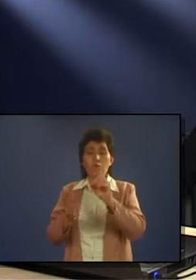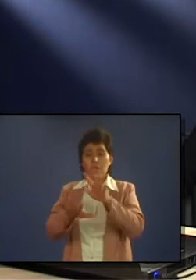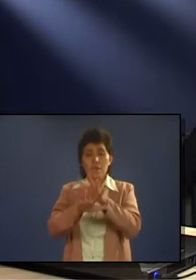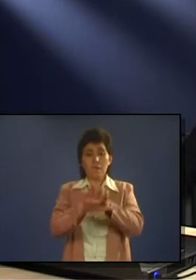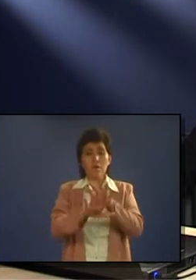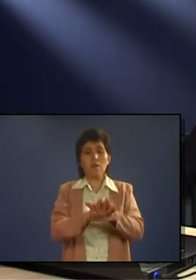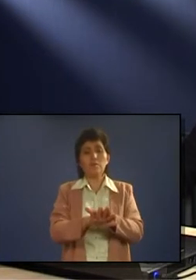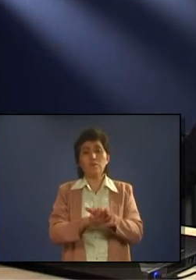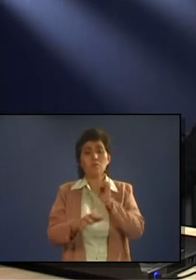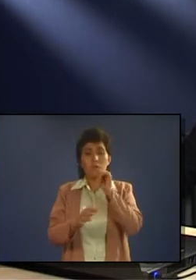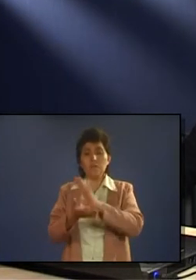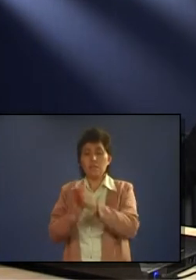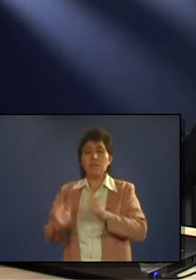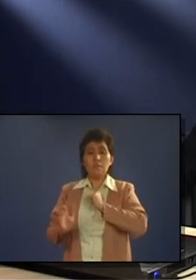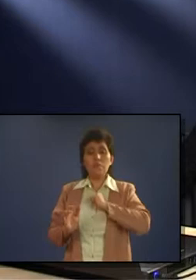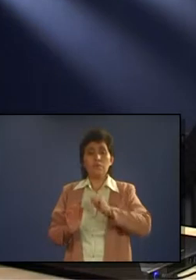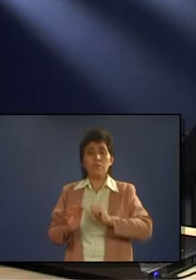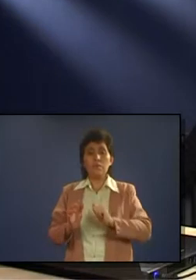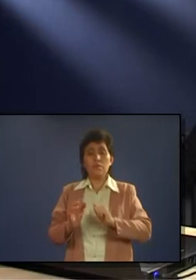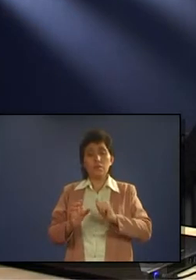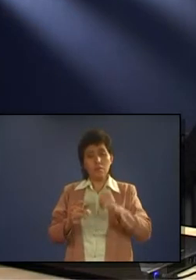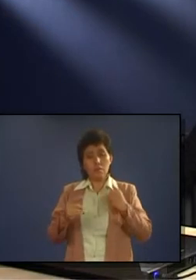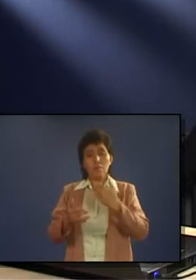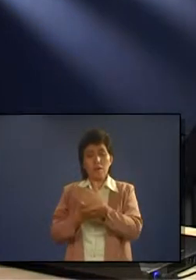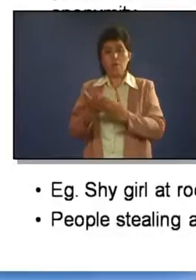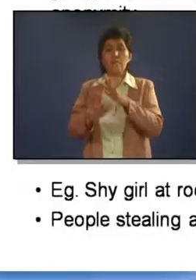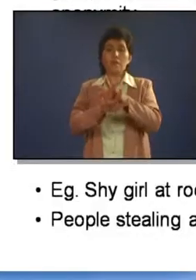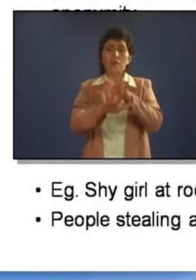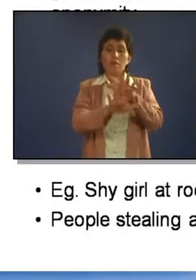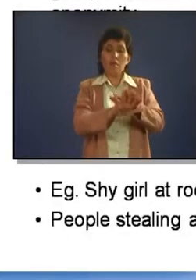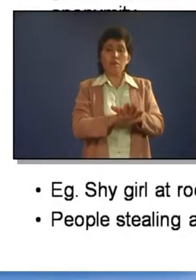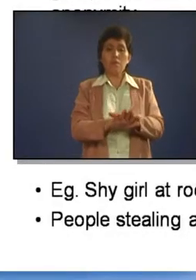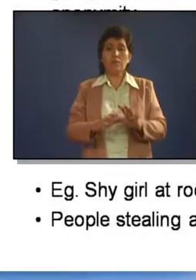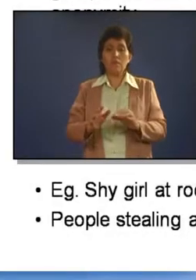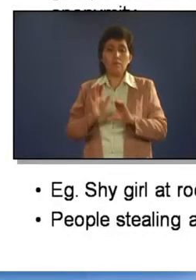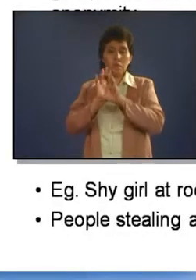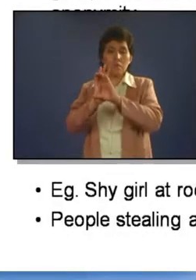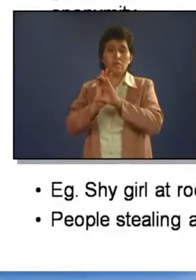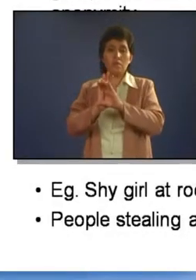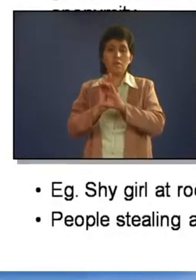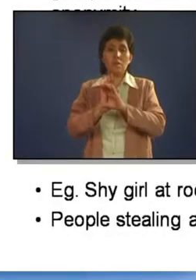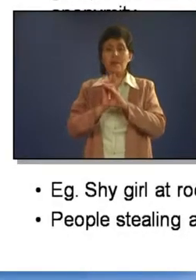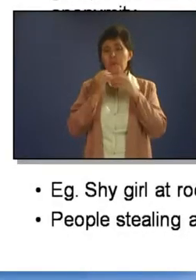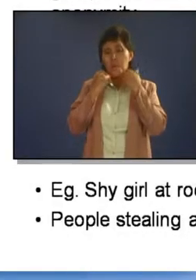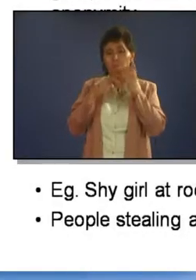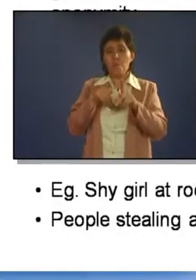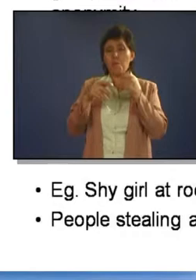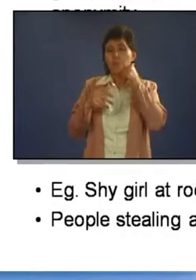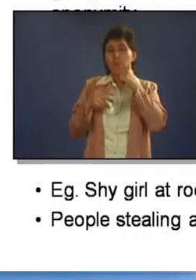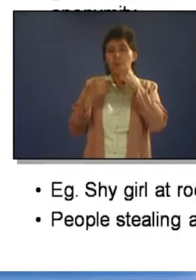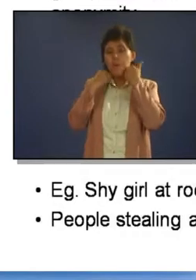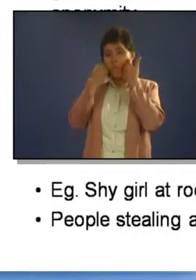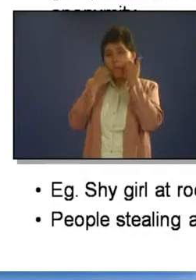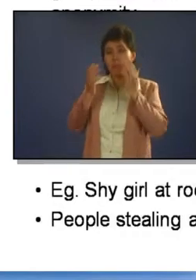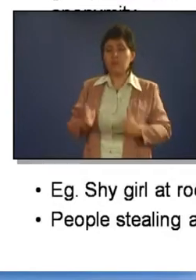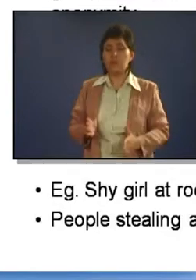crowd, okay? Now, let's say, example, okay? Now, example is that a shy girl, when you bring